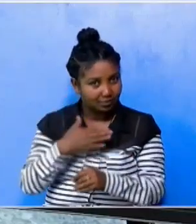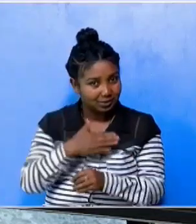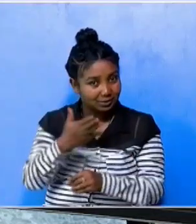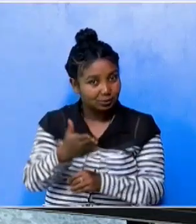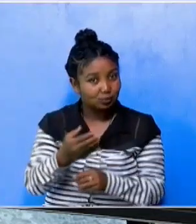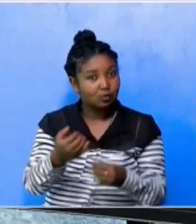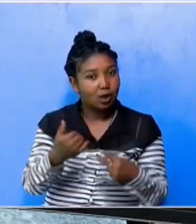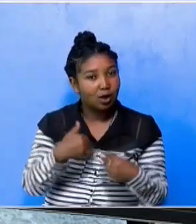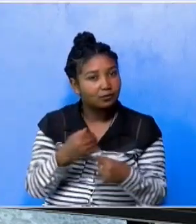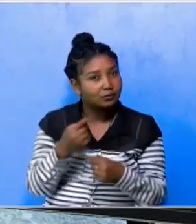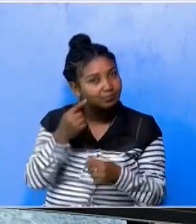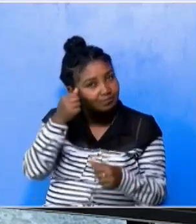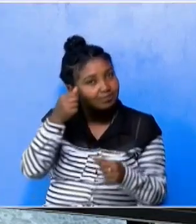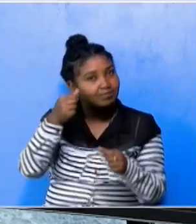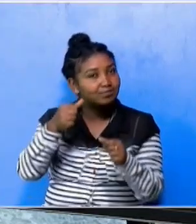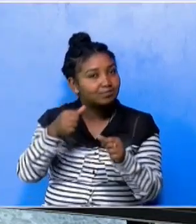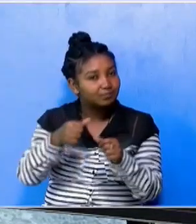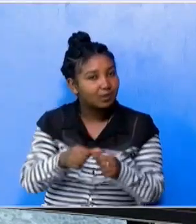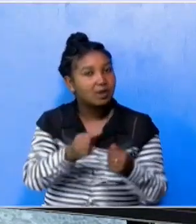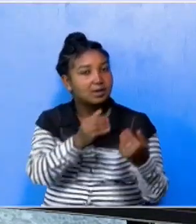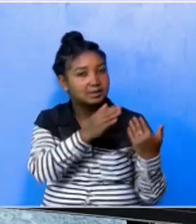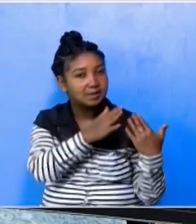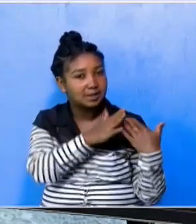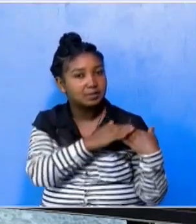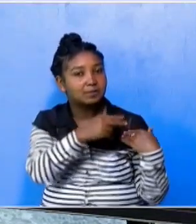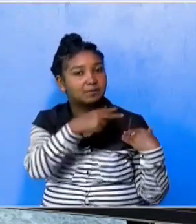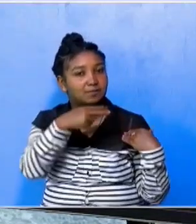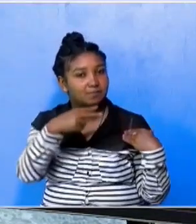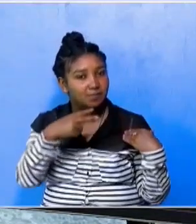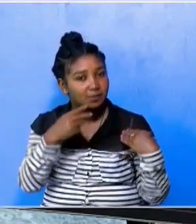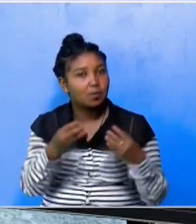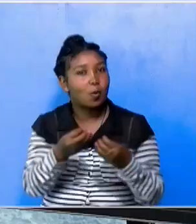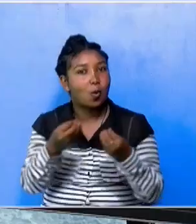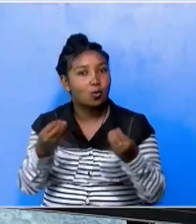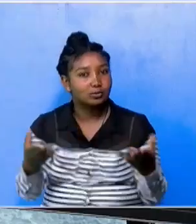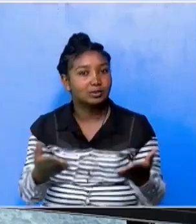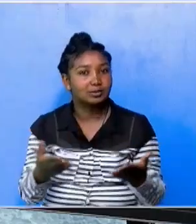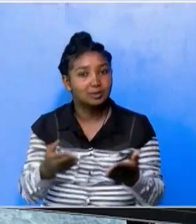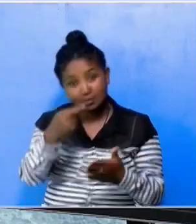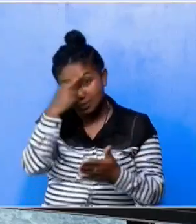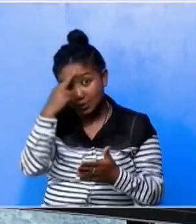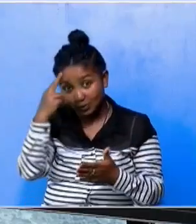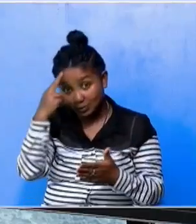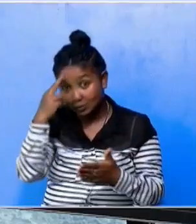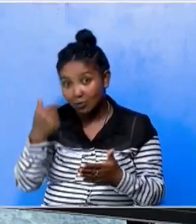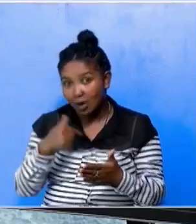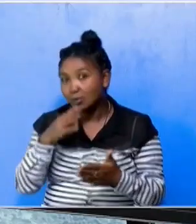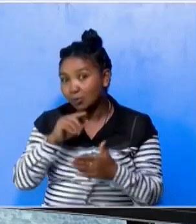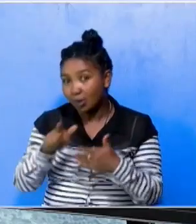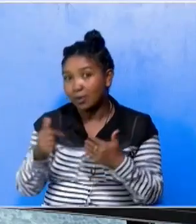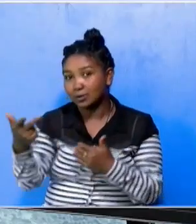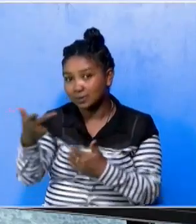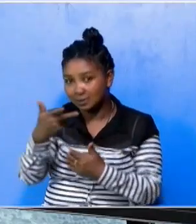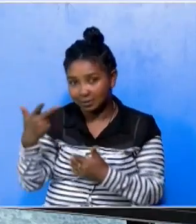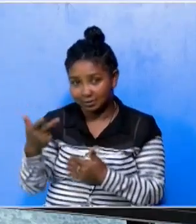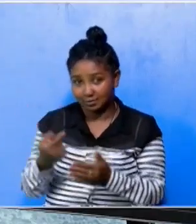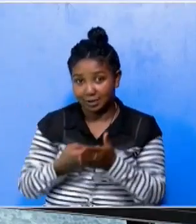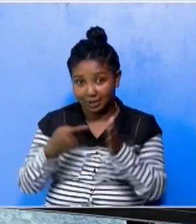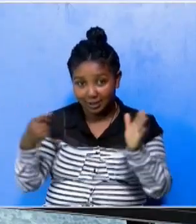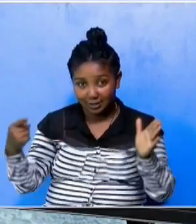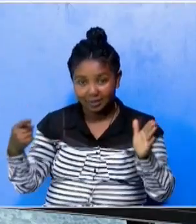You have to bury your mind about subject, verb, object, because we are going to talk about them. Is it